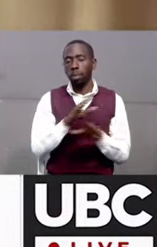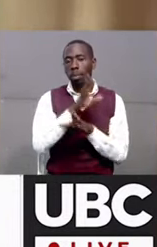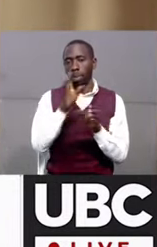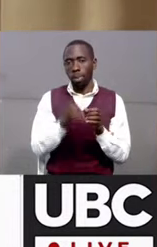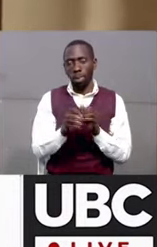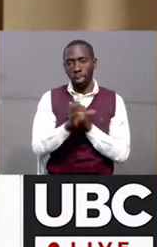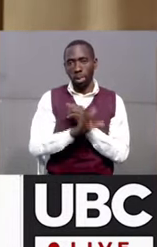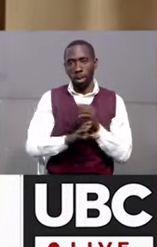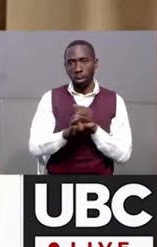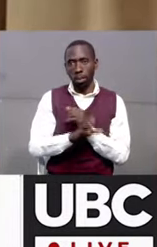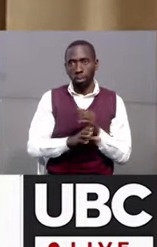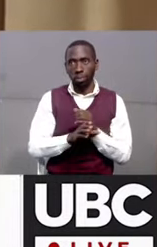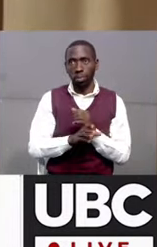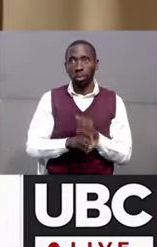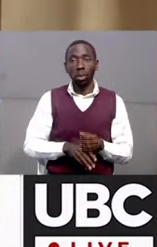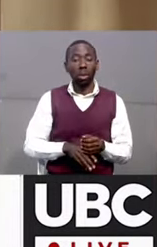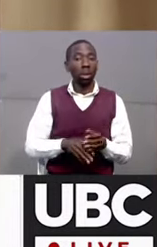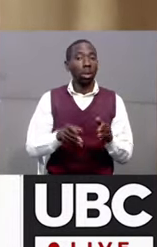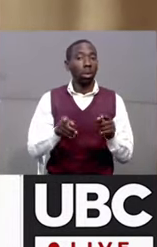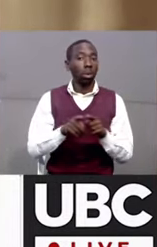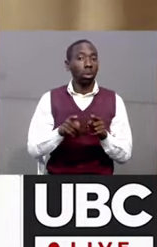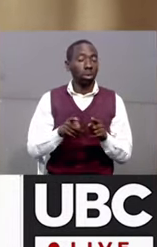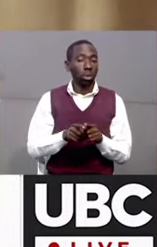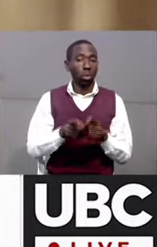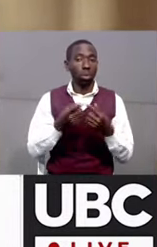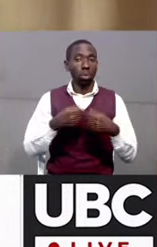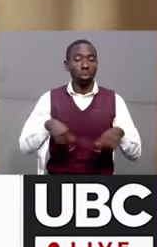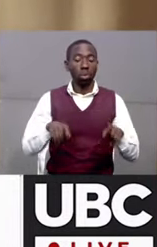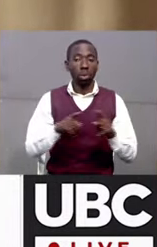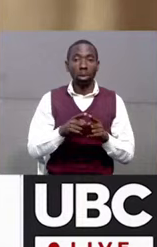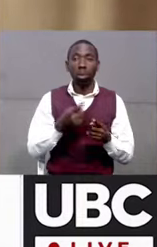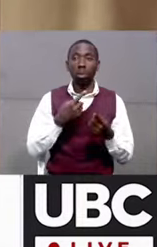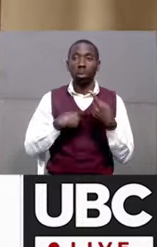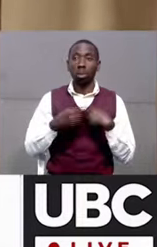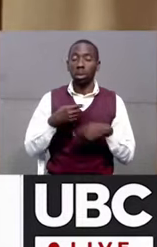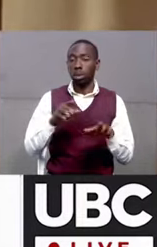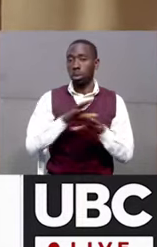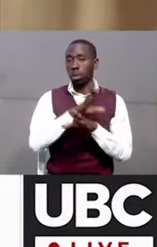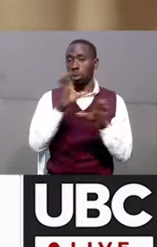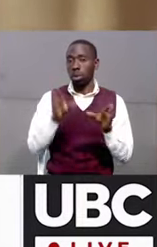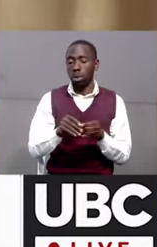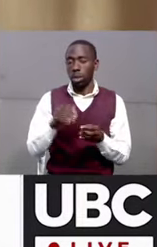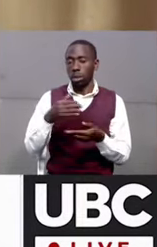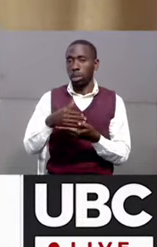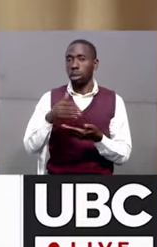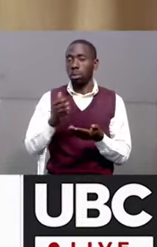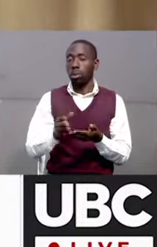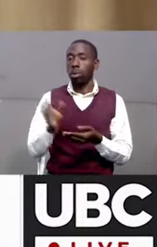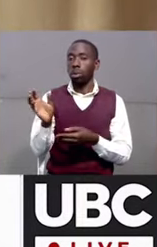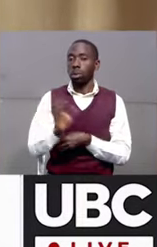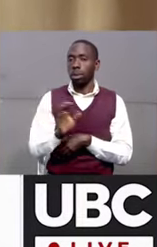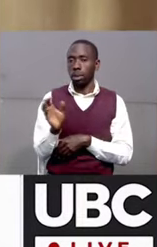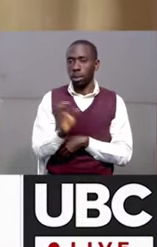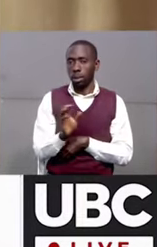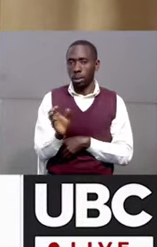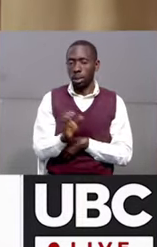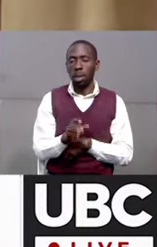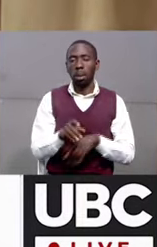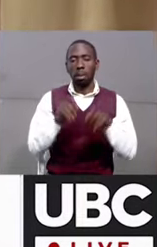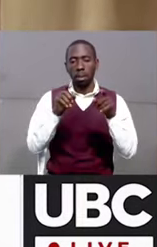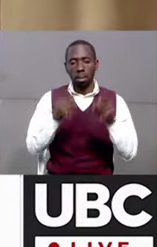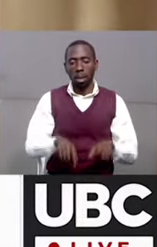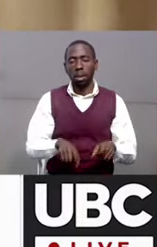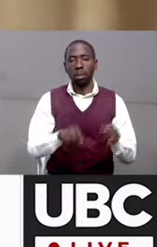country. Whereas we also want all the sectoral committees must